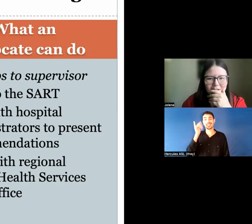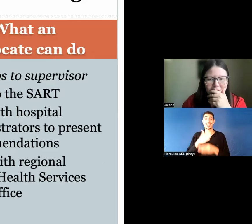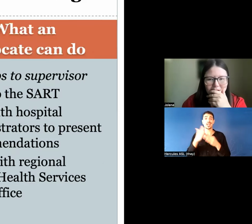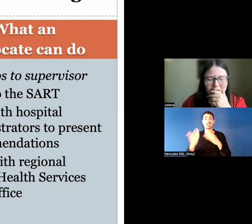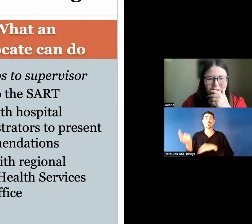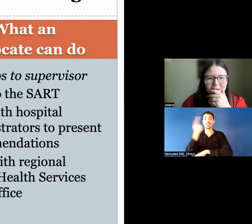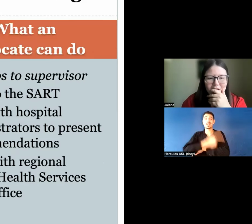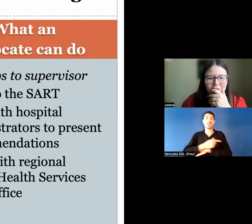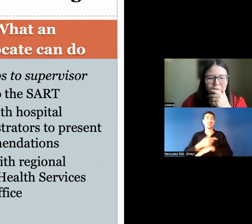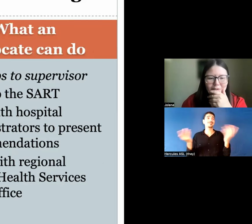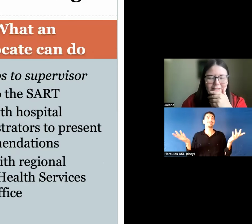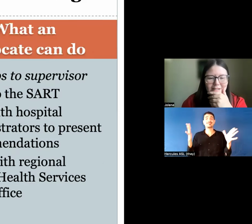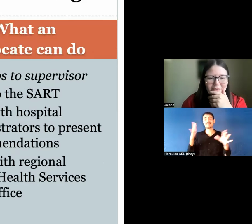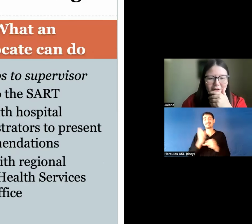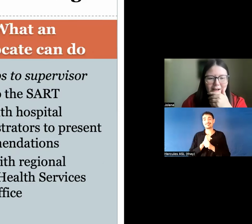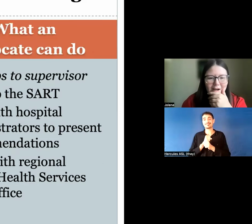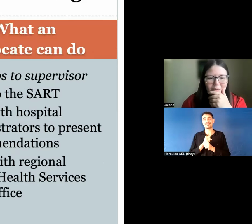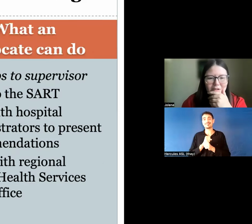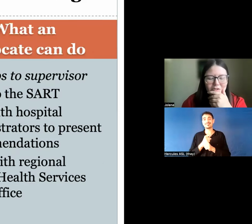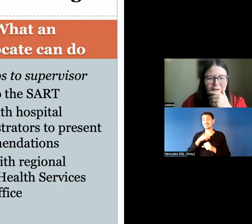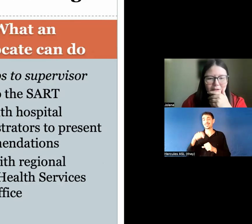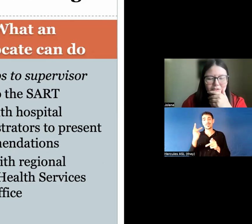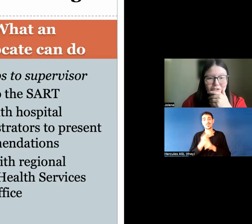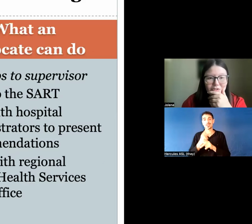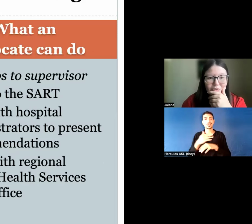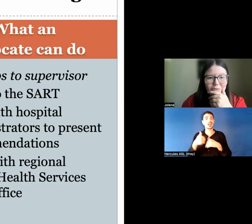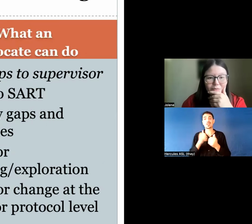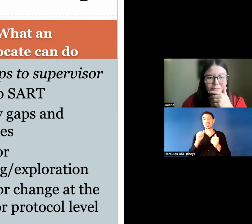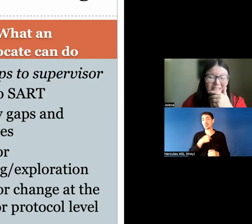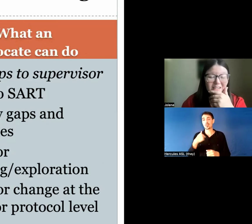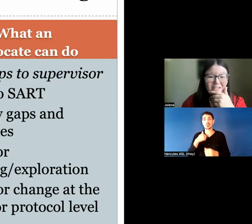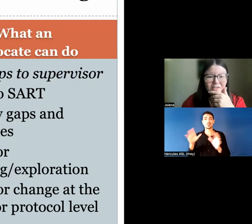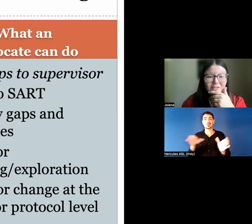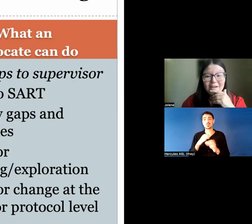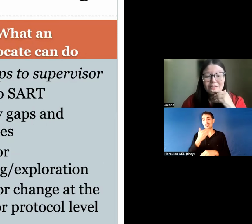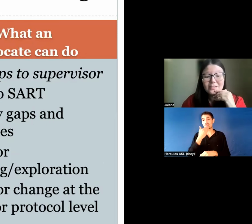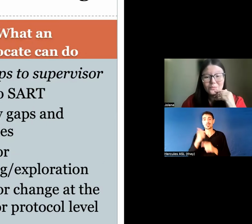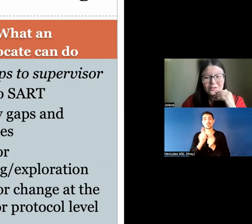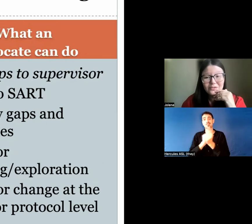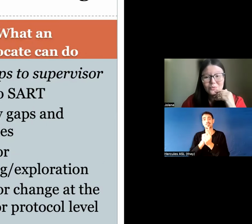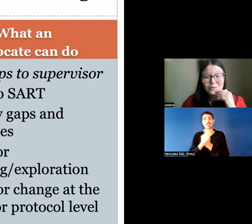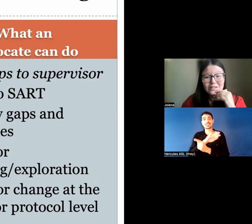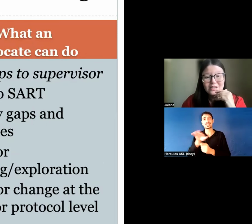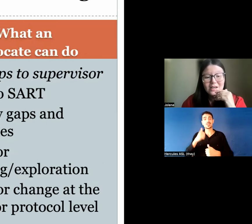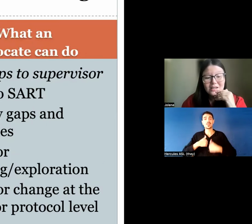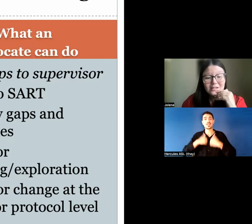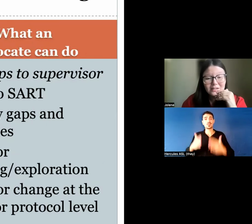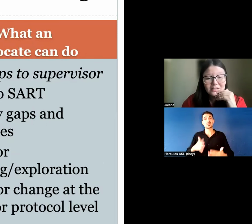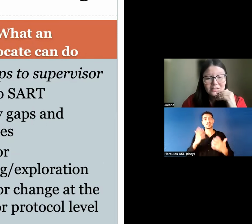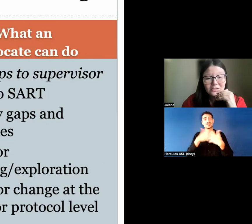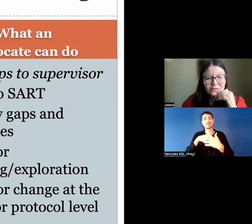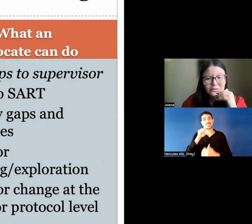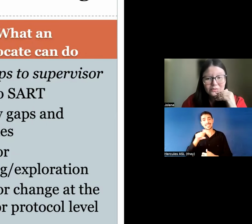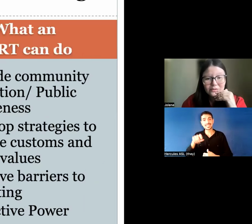that we really need to figure out how we can do better to meet the needs of survivors. And one of those ways